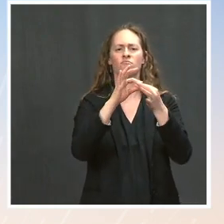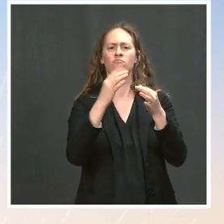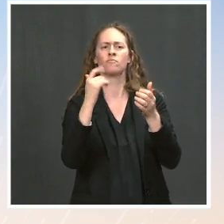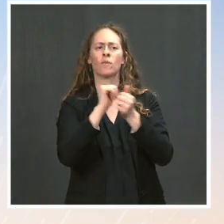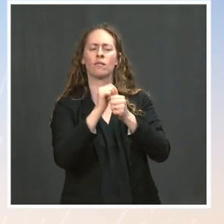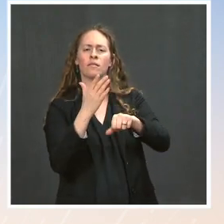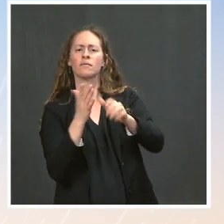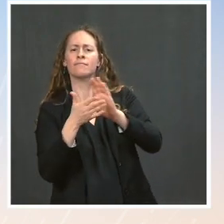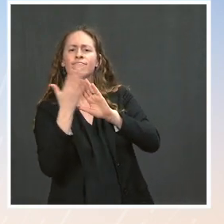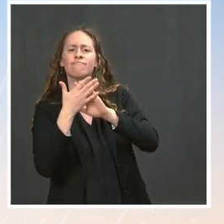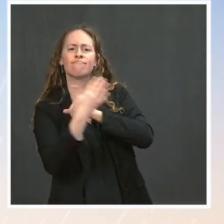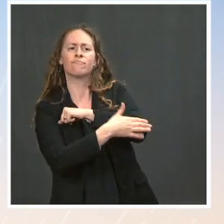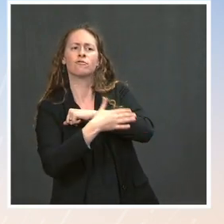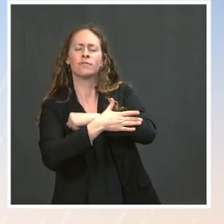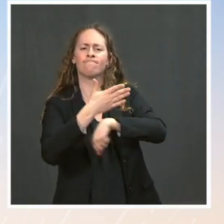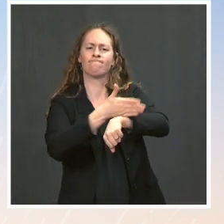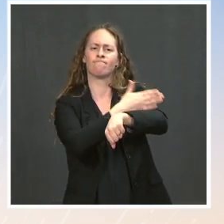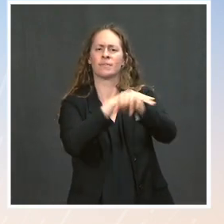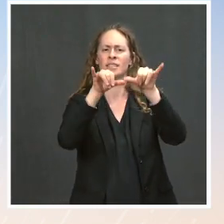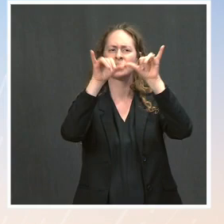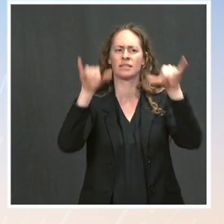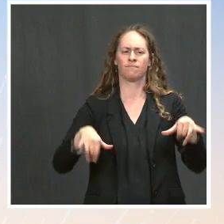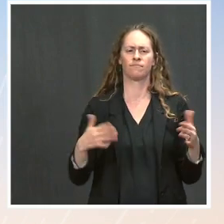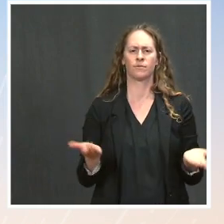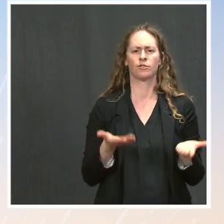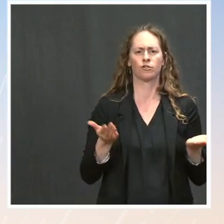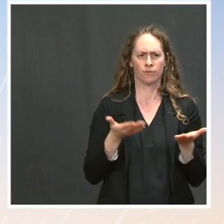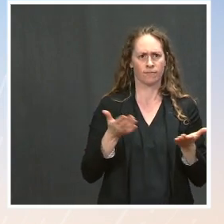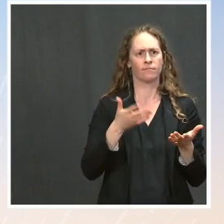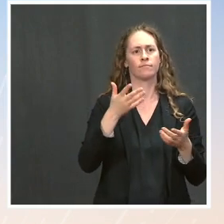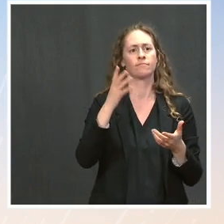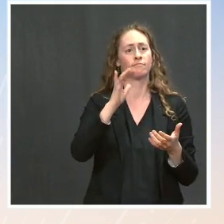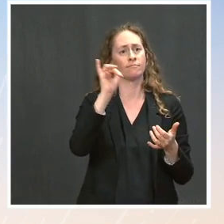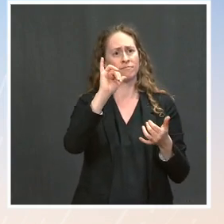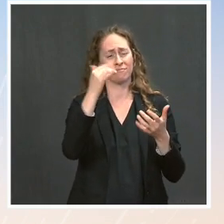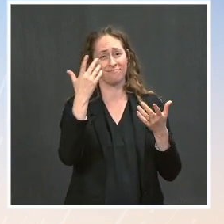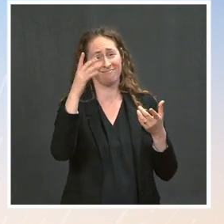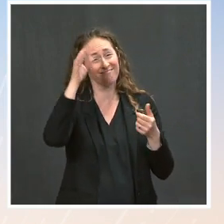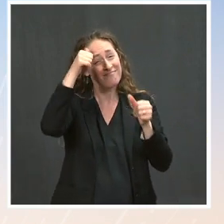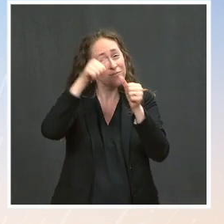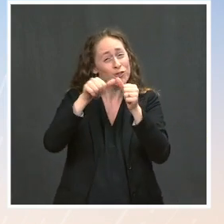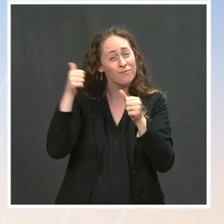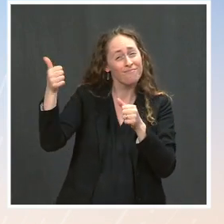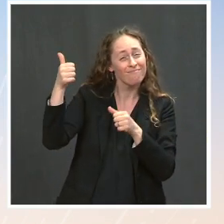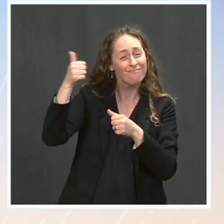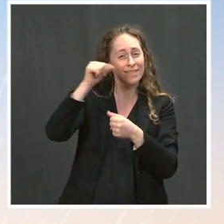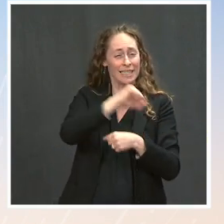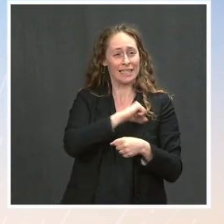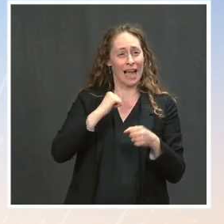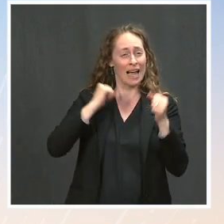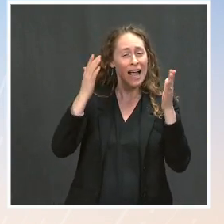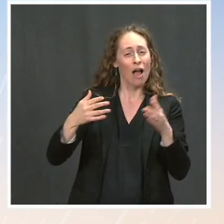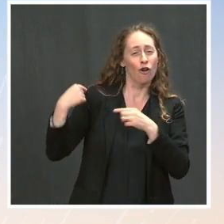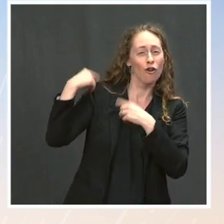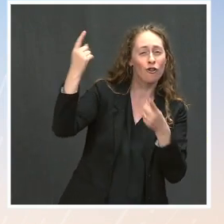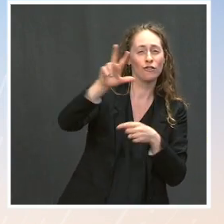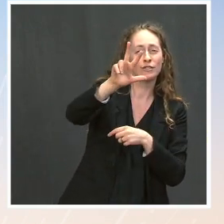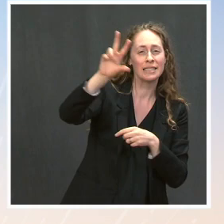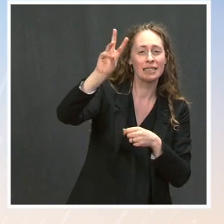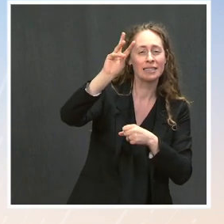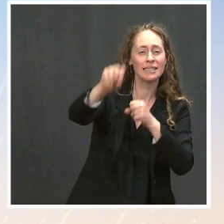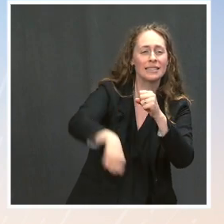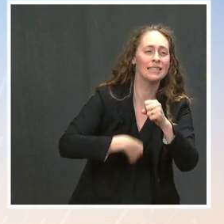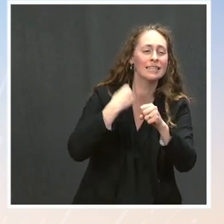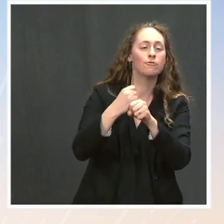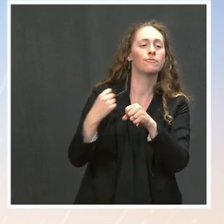ahead. He recognizes, as somebody who served in the Senate for 36 years, that this is an opportunity, one of the highest profile